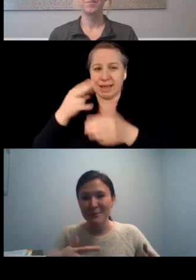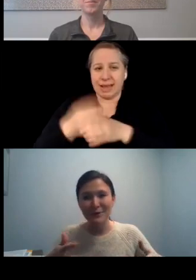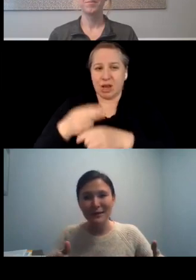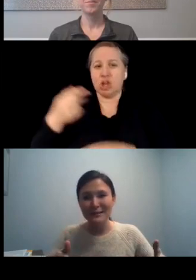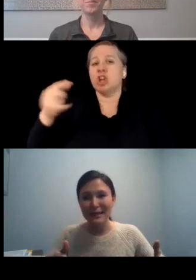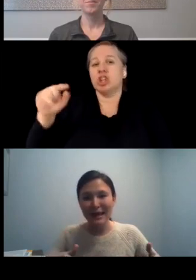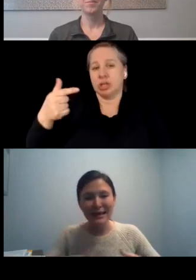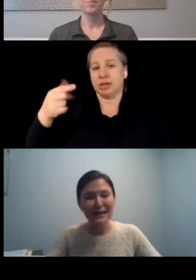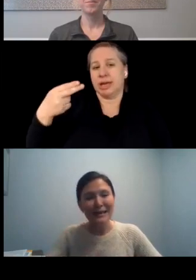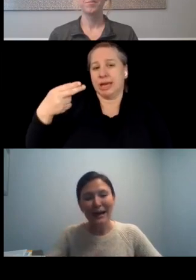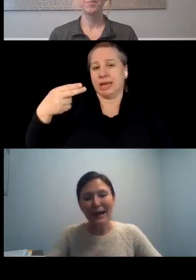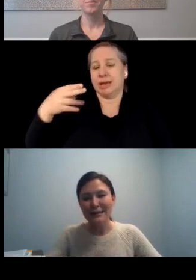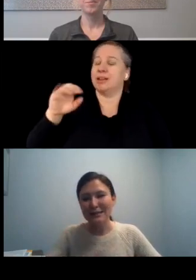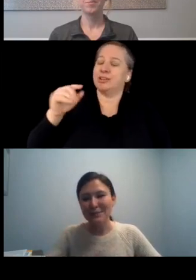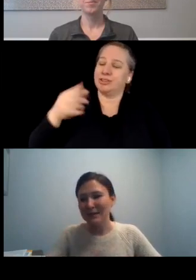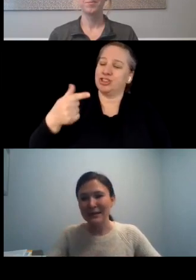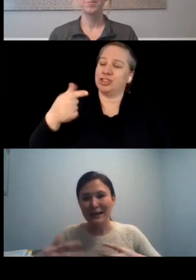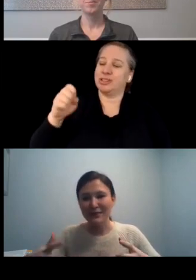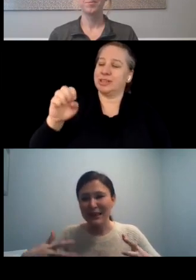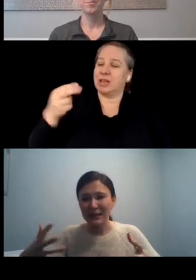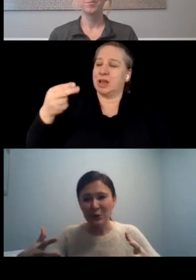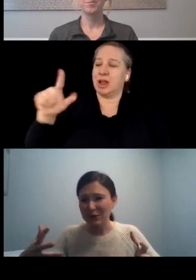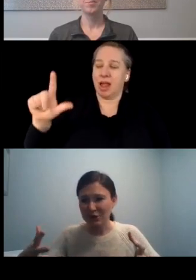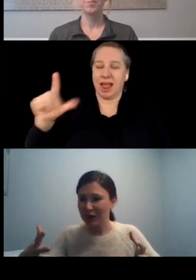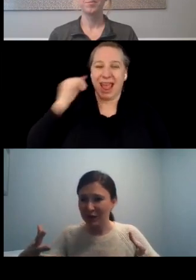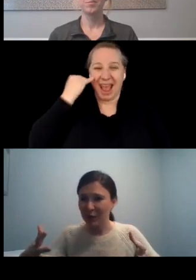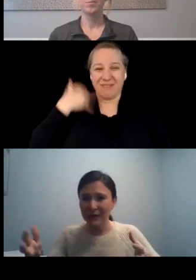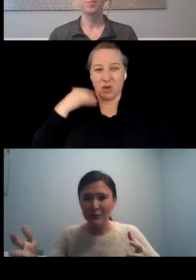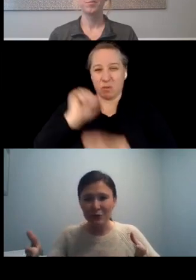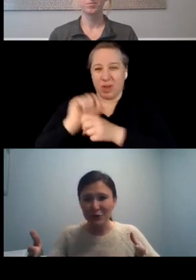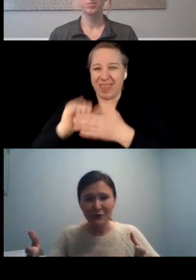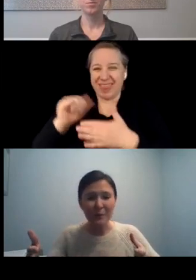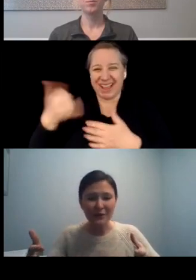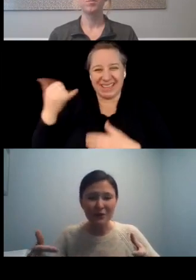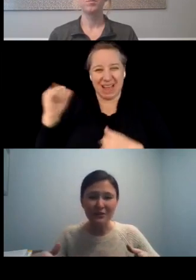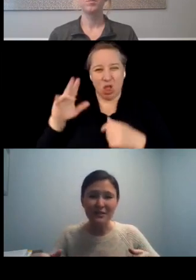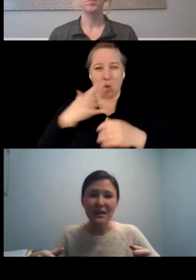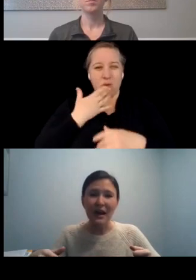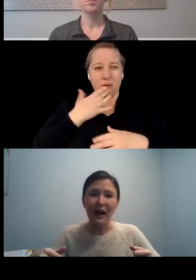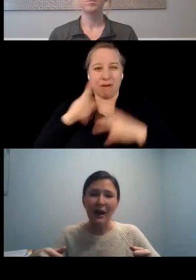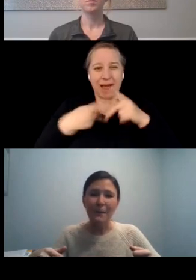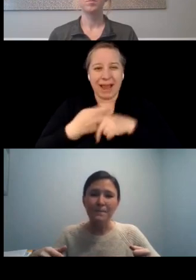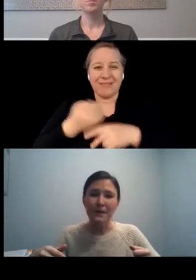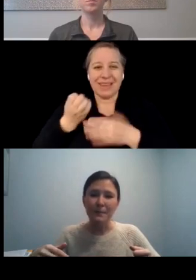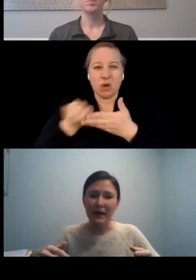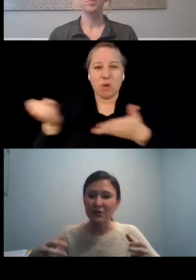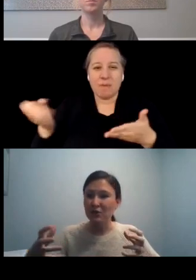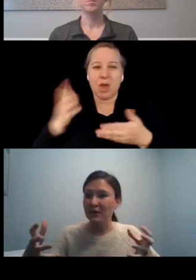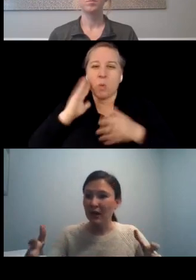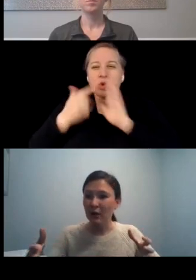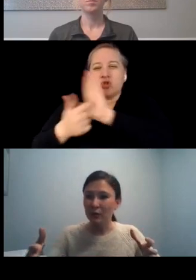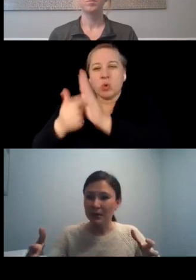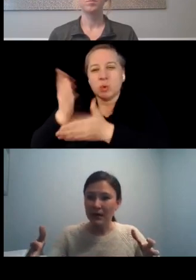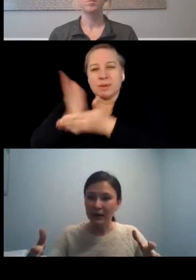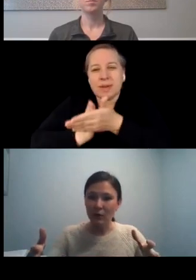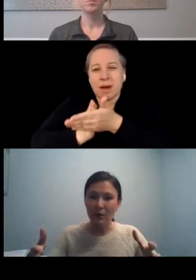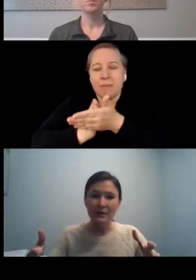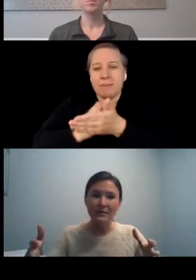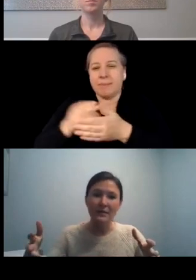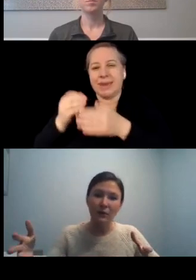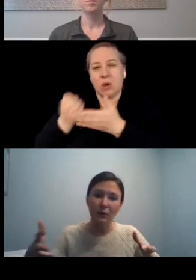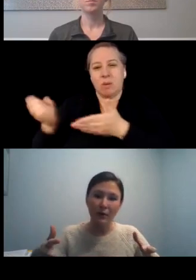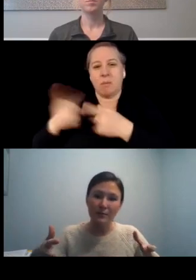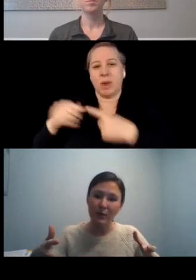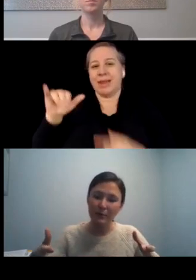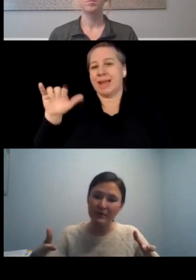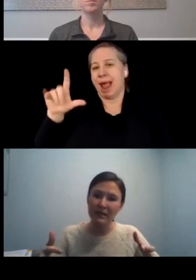warehousing environment or things like that, it's typically kind of the yellowish color equipment. We'll show you a few pictures, but Heister and Yale would be that